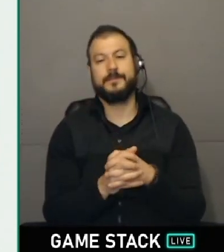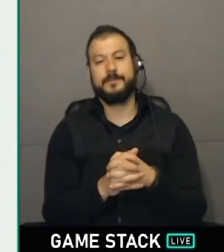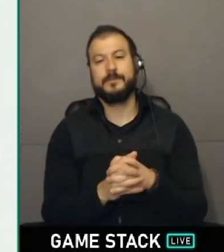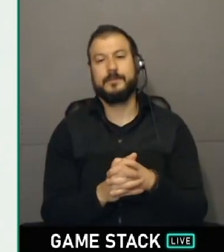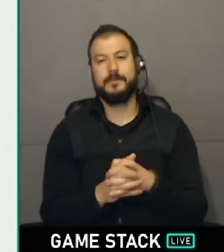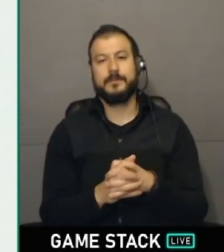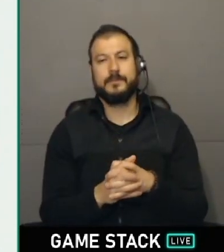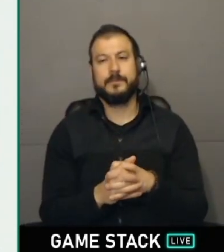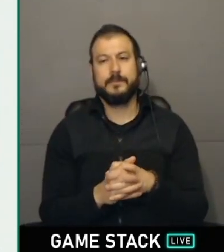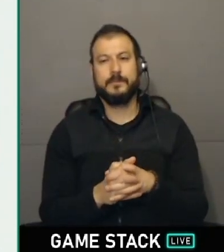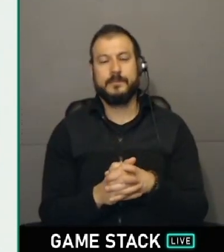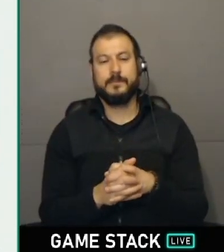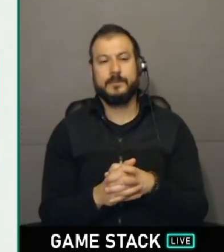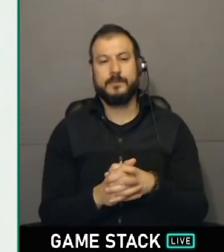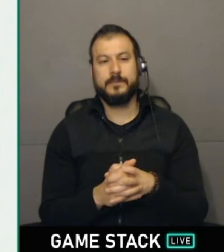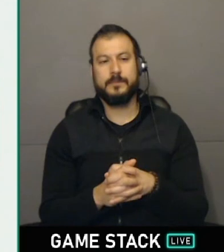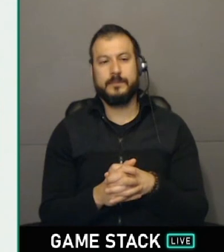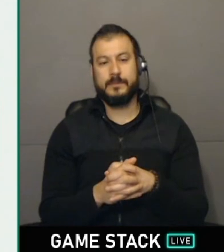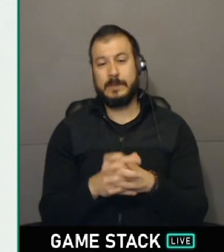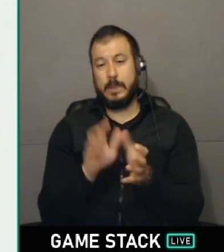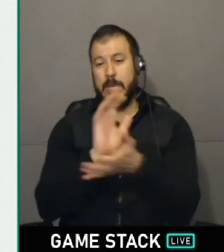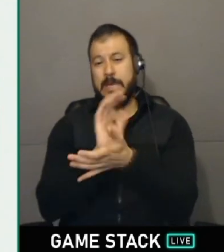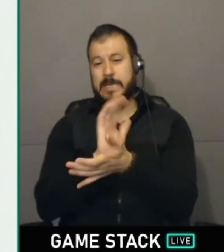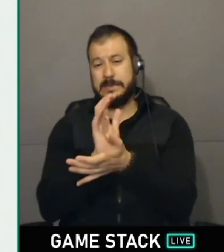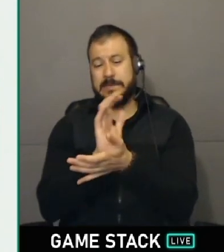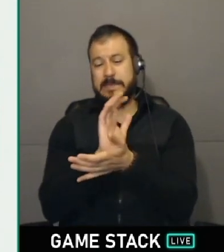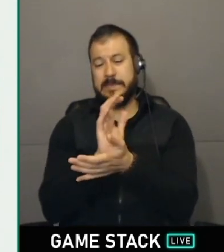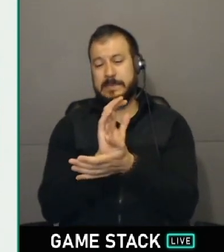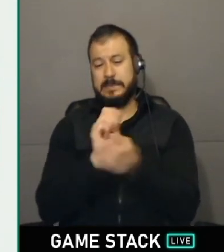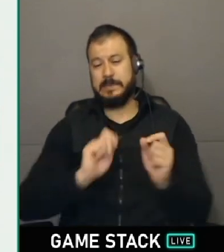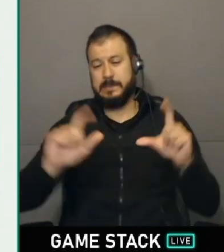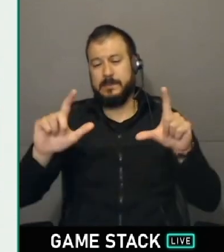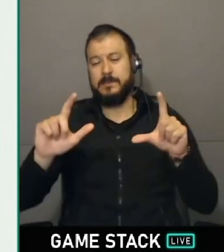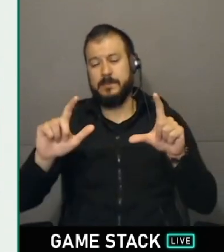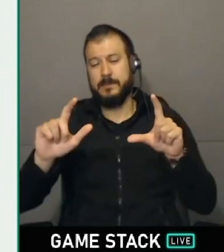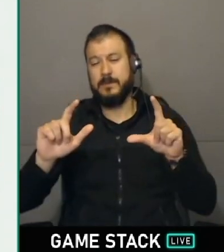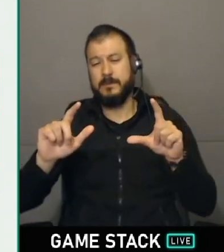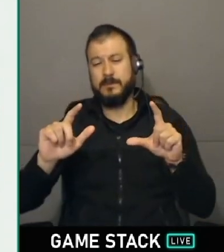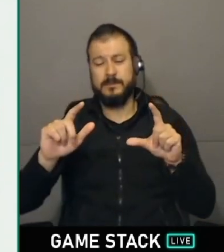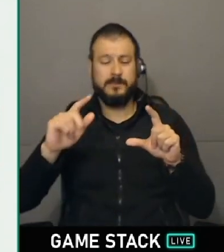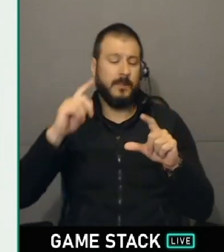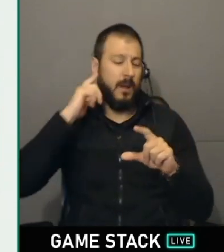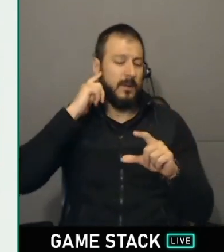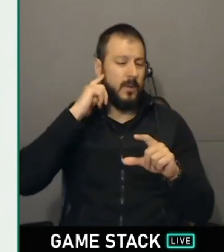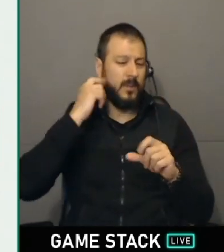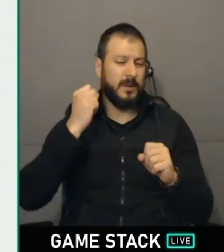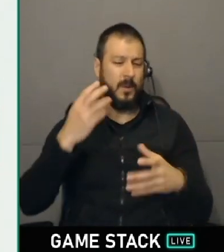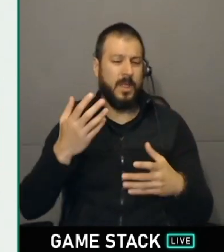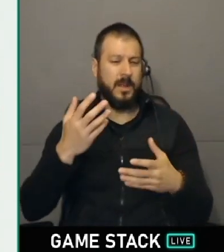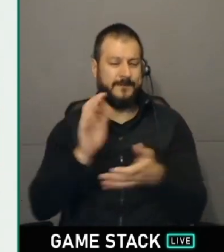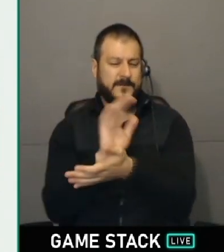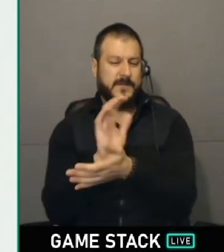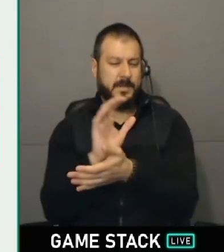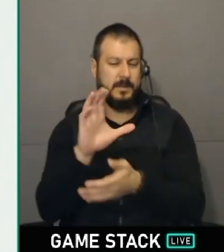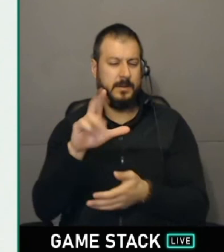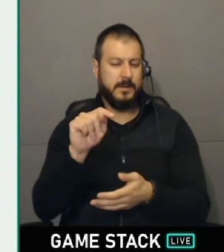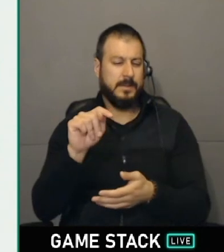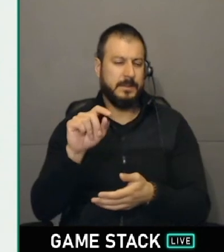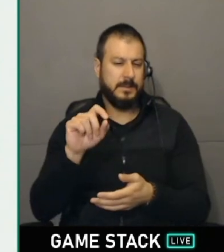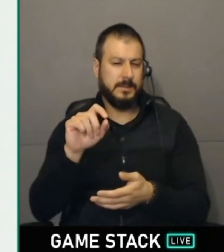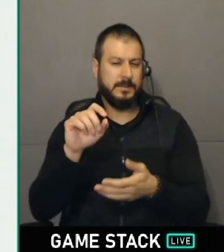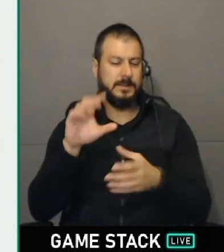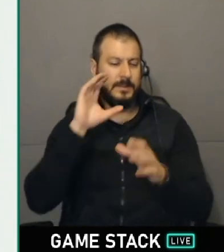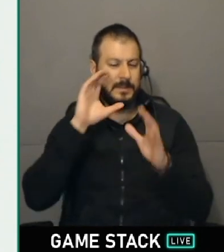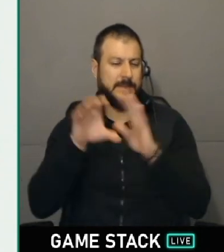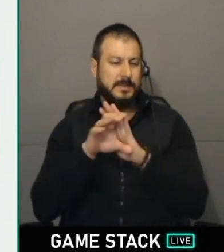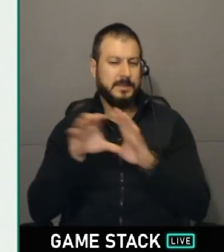Now, cutscene audio is an area where we know that a lot of cutscenes today are done in-engine, so you don't